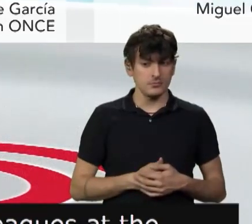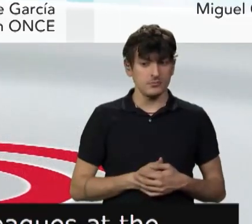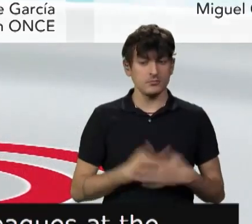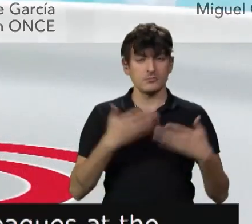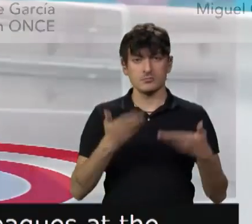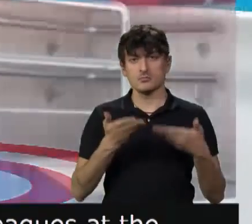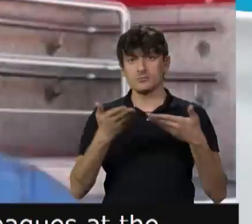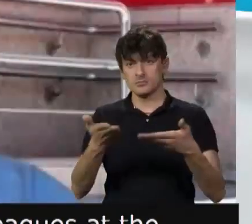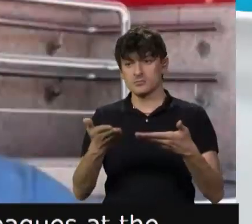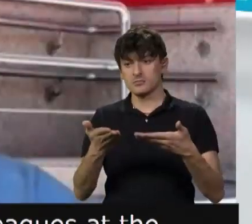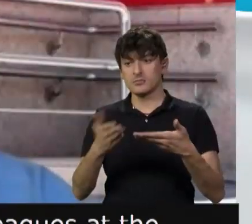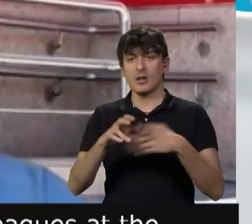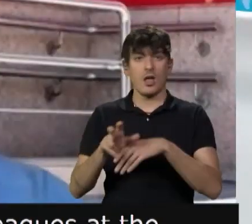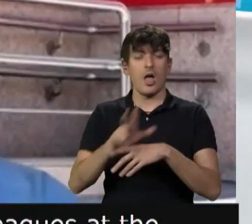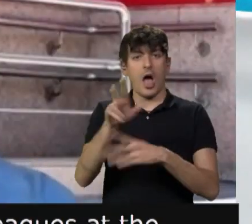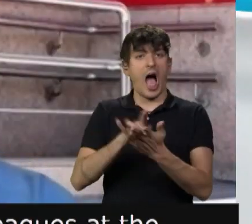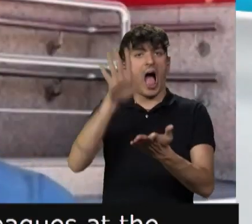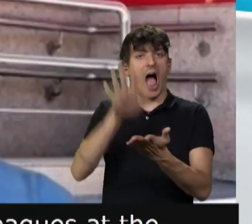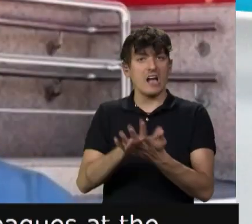or helping the national associations